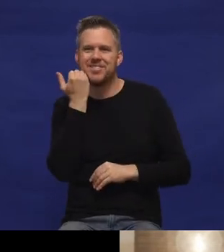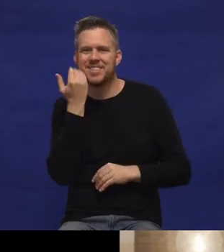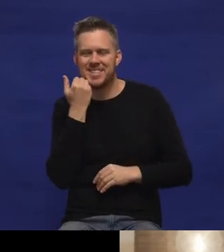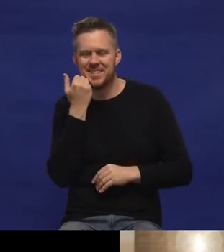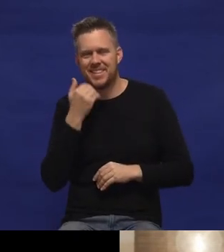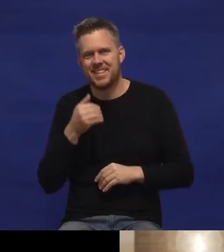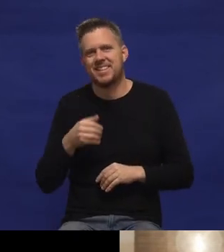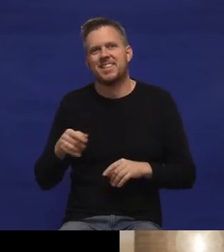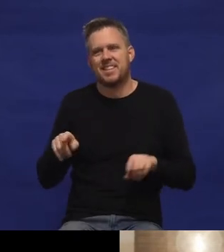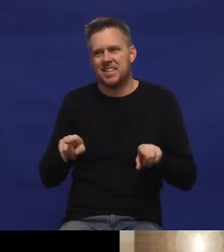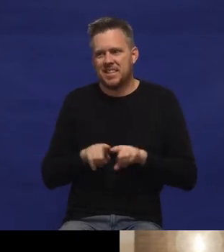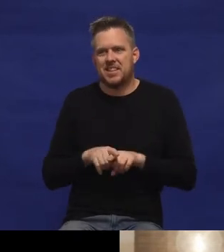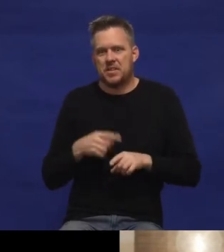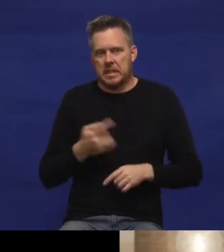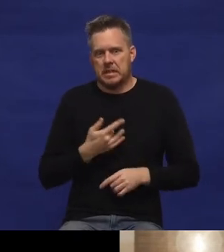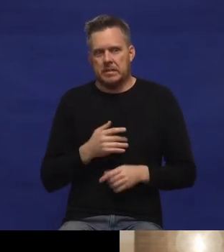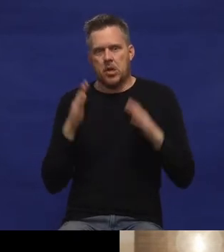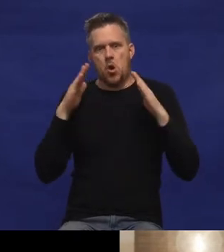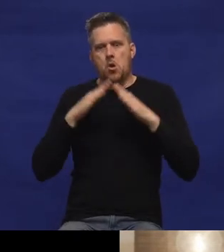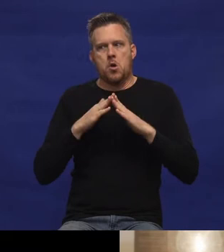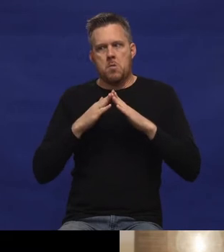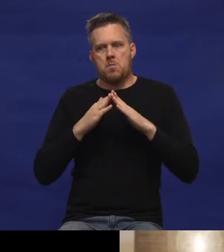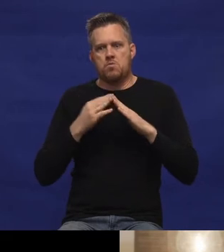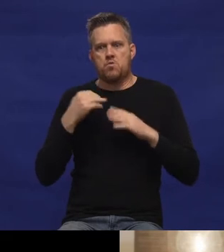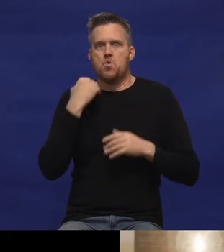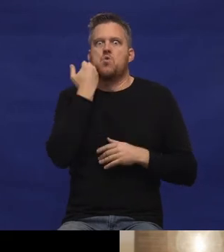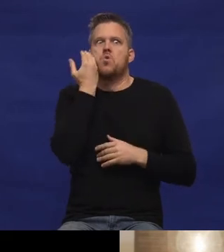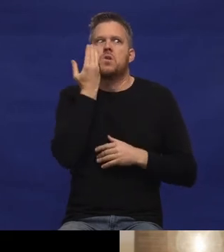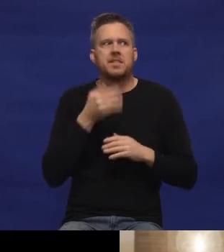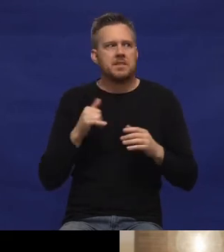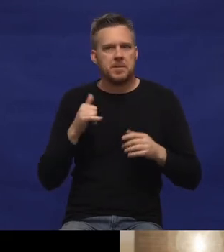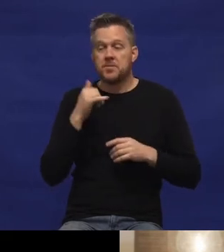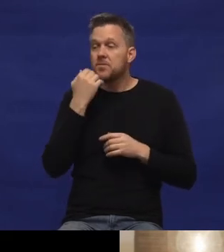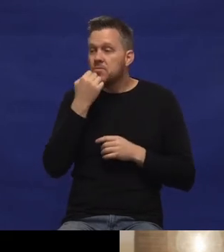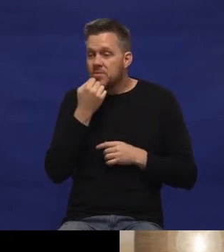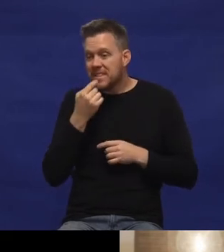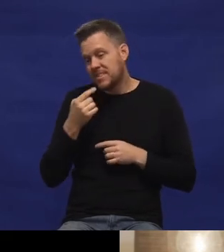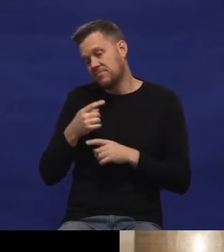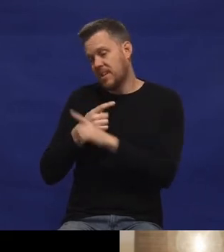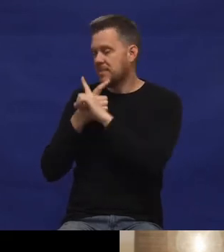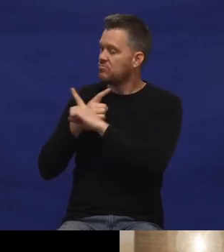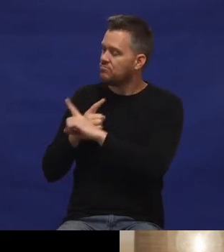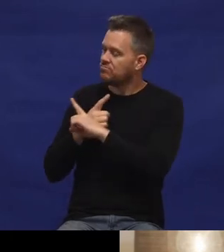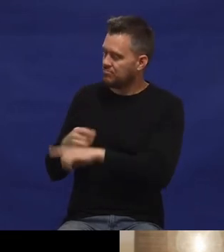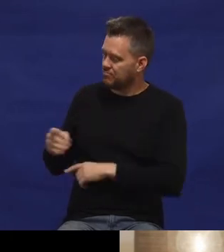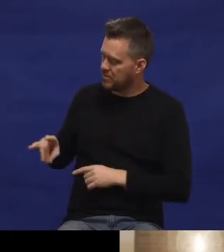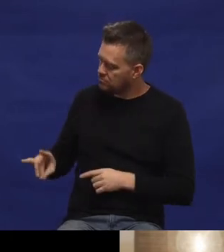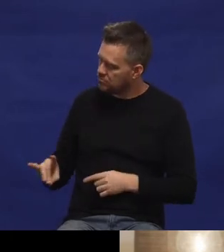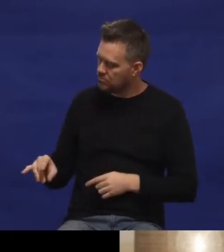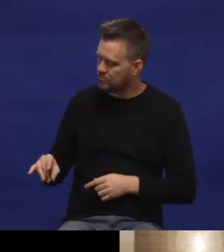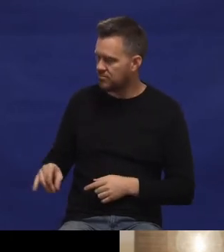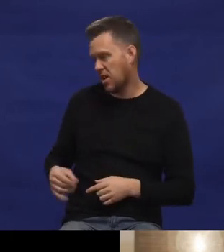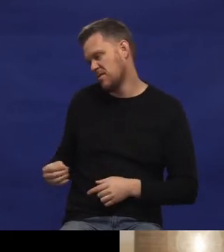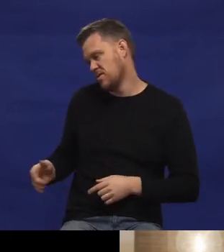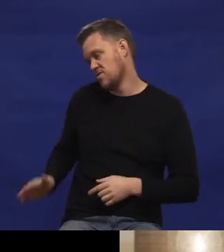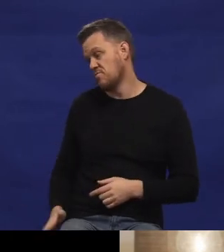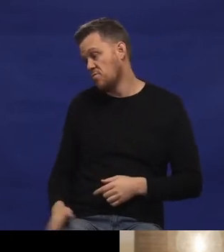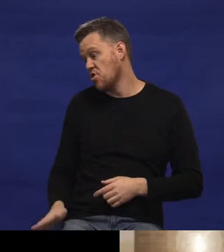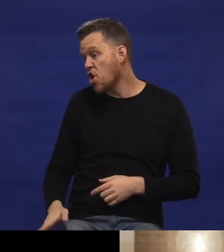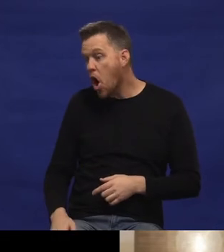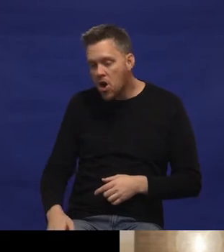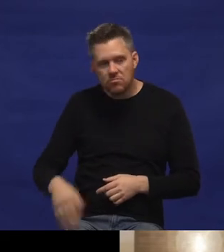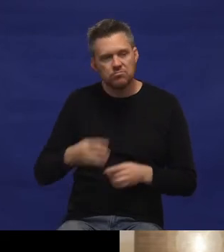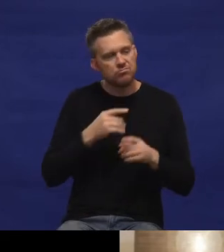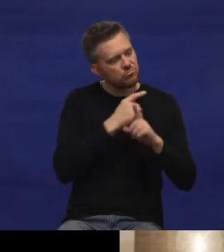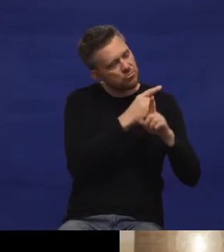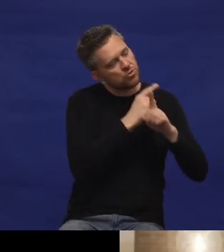out of each other's pockets in our own homes, that sometimes we might end up talking to not just the dog, but the walls or the plants.